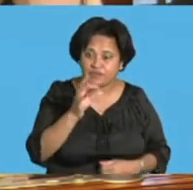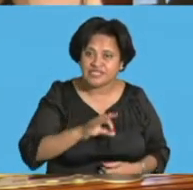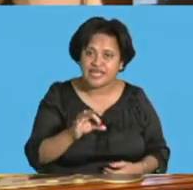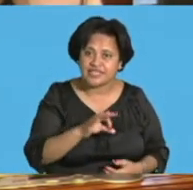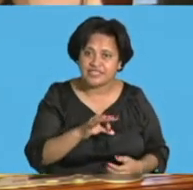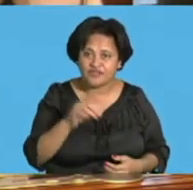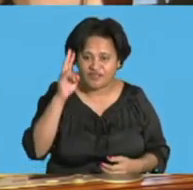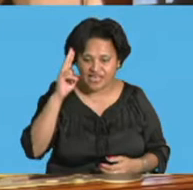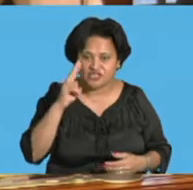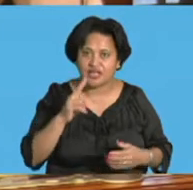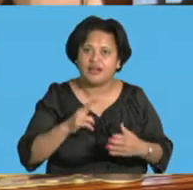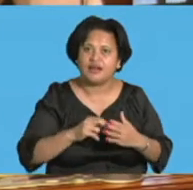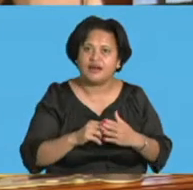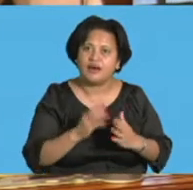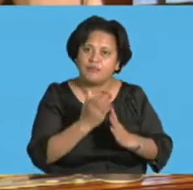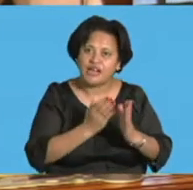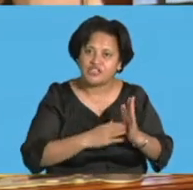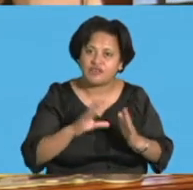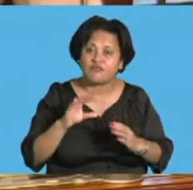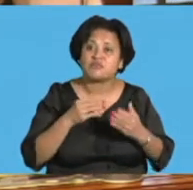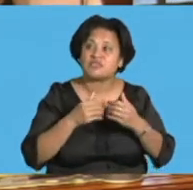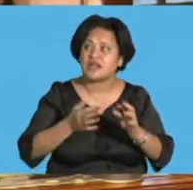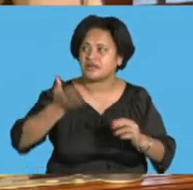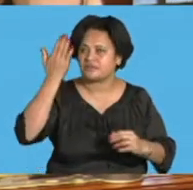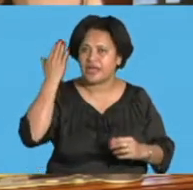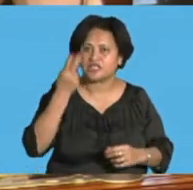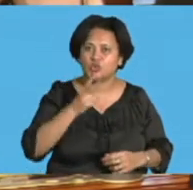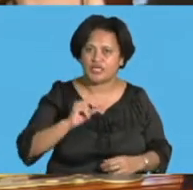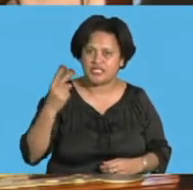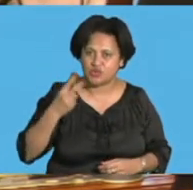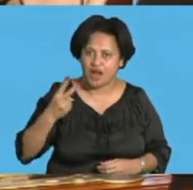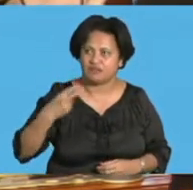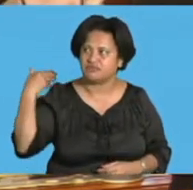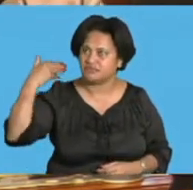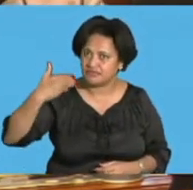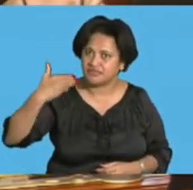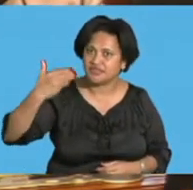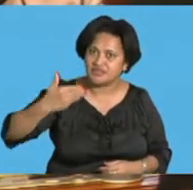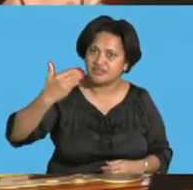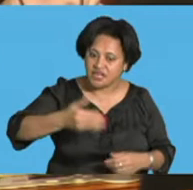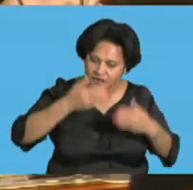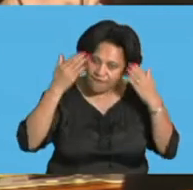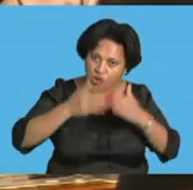from 2012 till like. Like the economy, the ministry's budget has grown over that period from